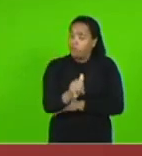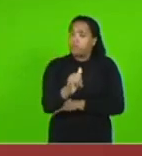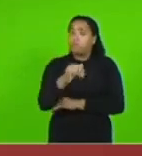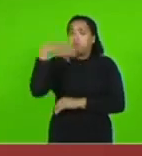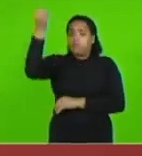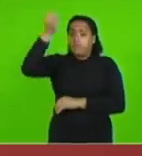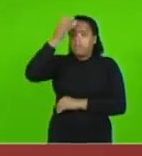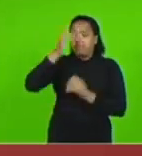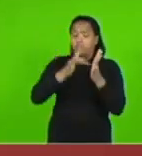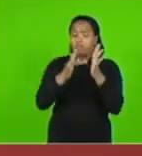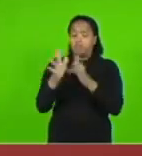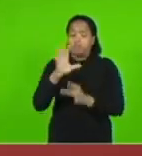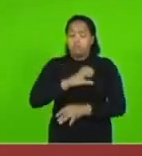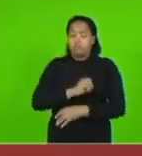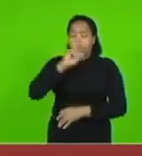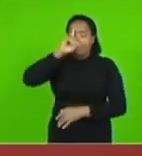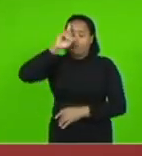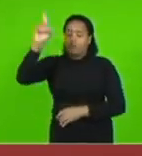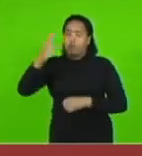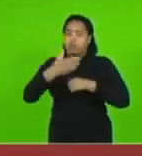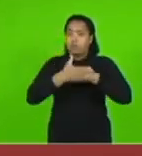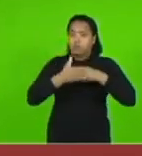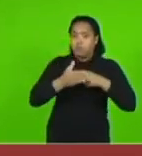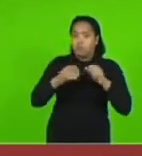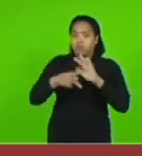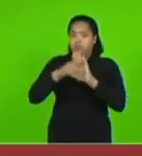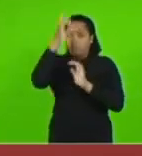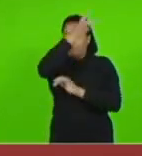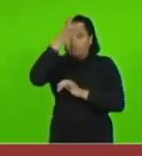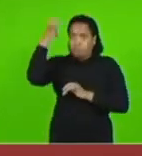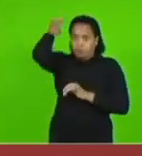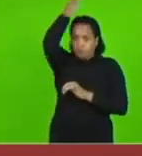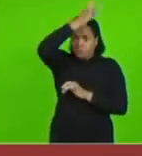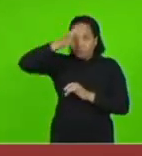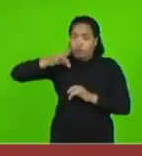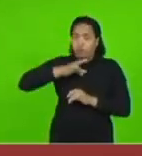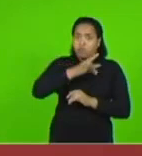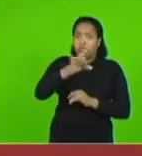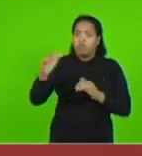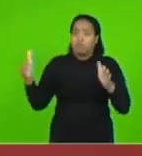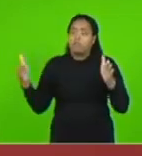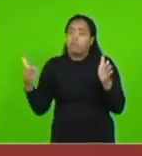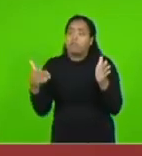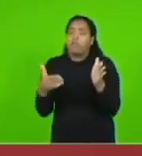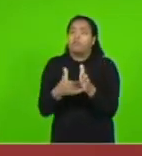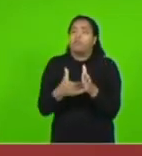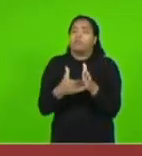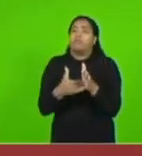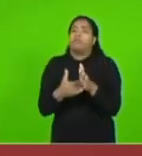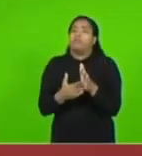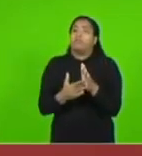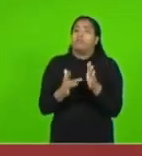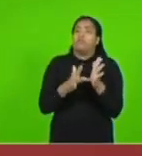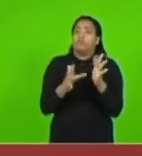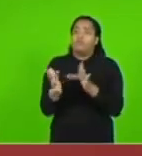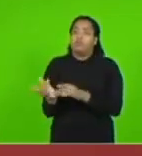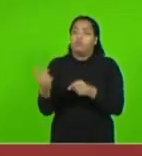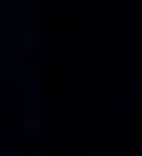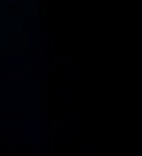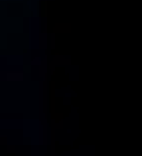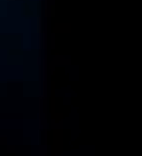glorify you, Lord, for all of these things. Lord, the eternal consolations of the Holy Spirit be with us now and